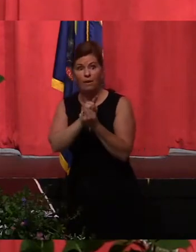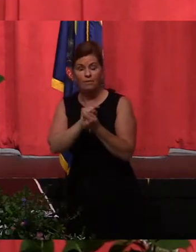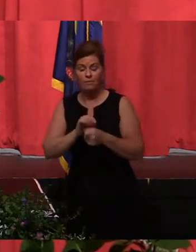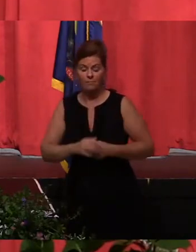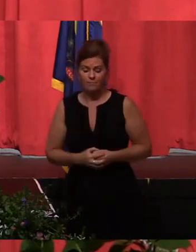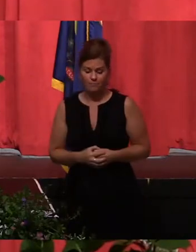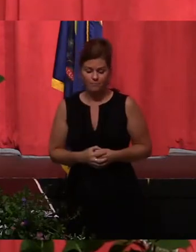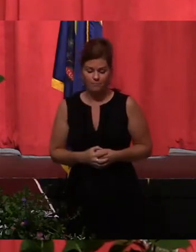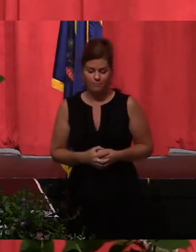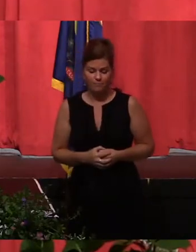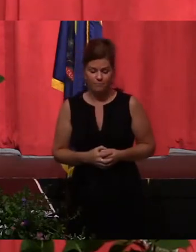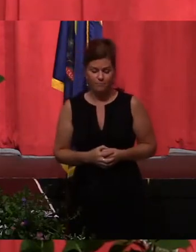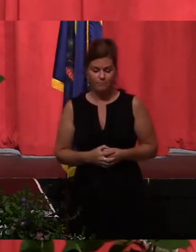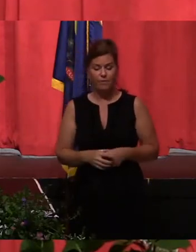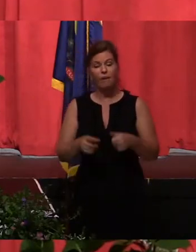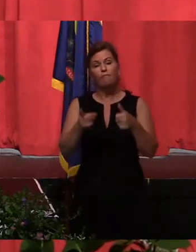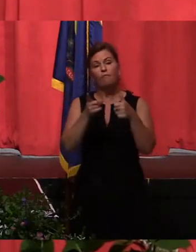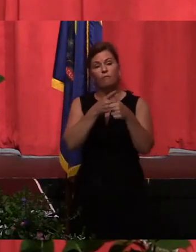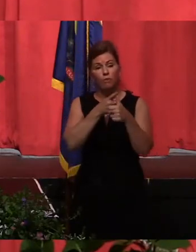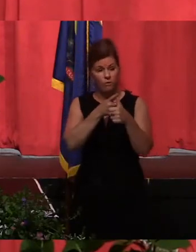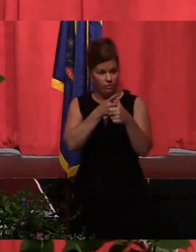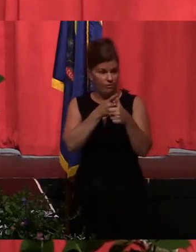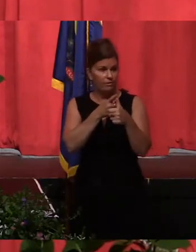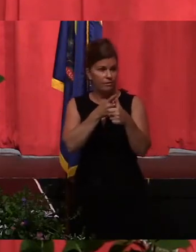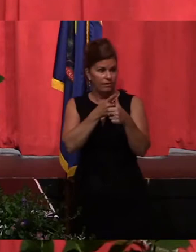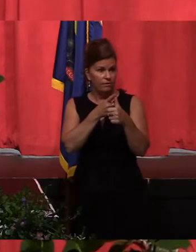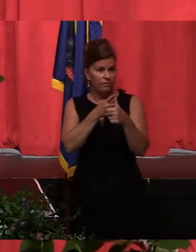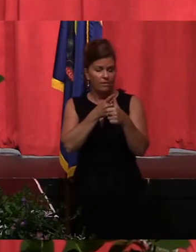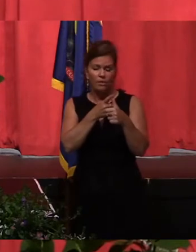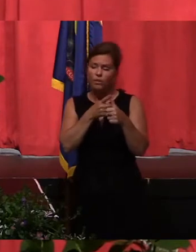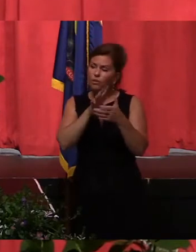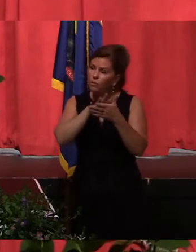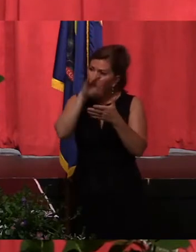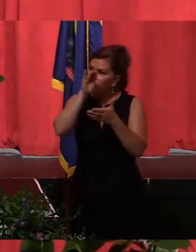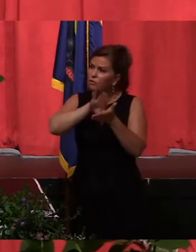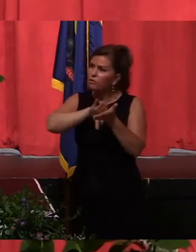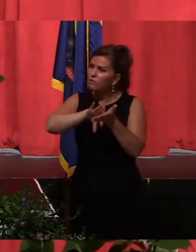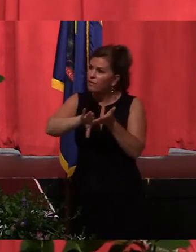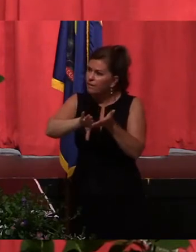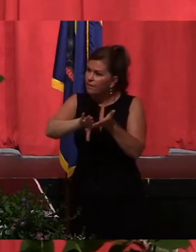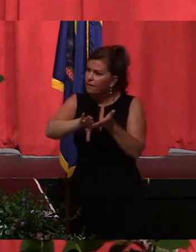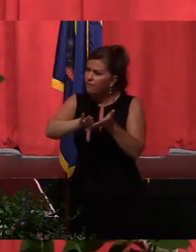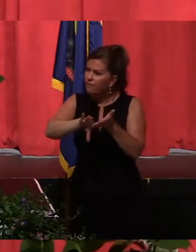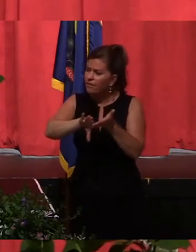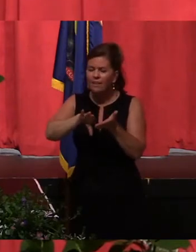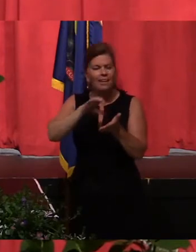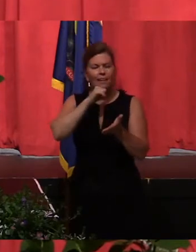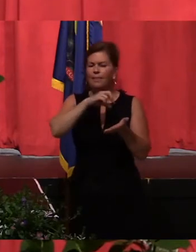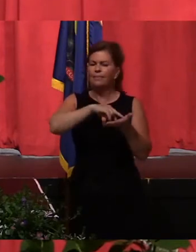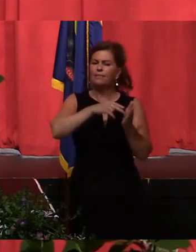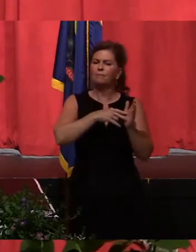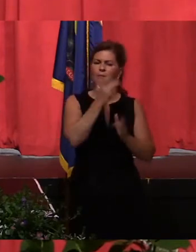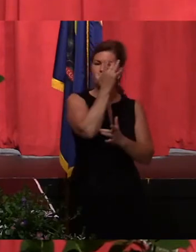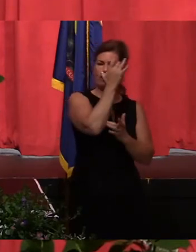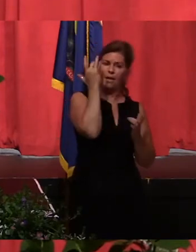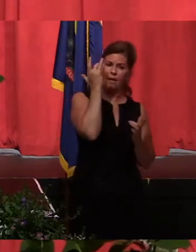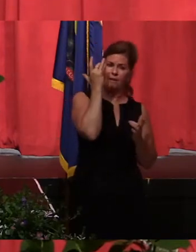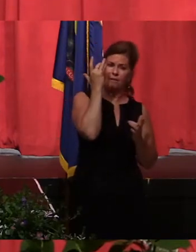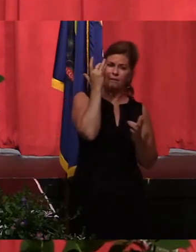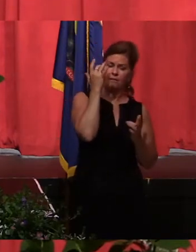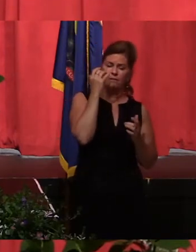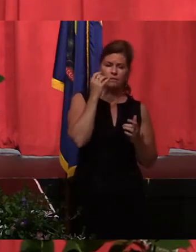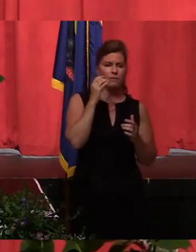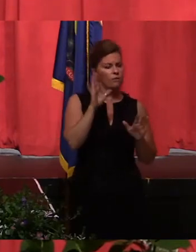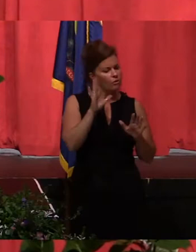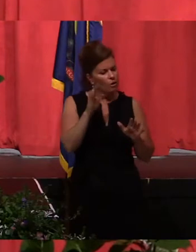The first is learn to forgive. And know that forgiving doesn't mean forgetting. Forgiving after we've felt